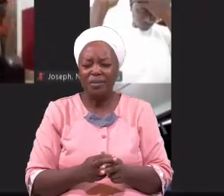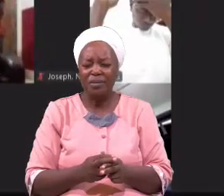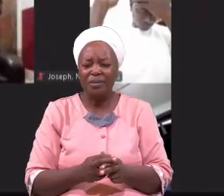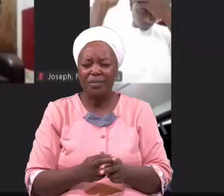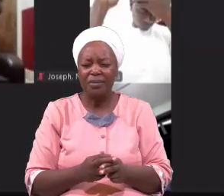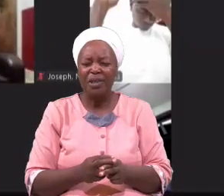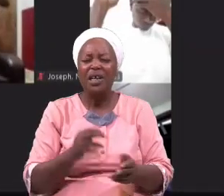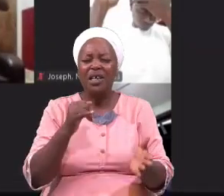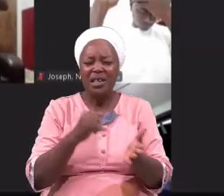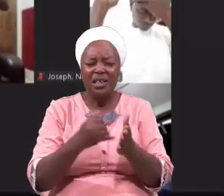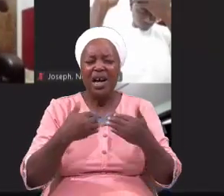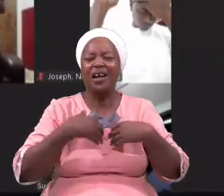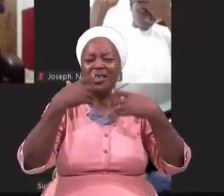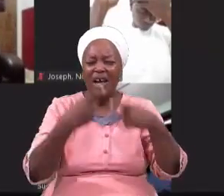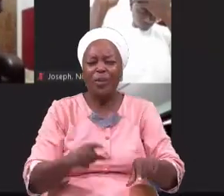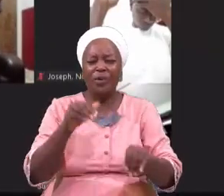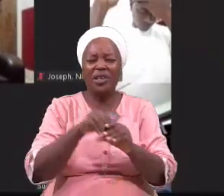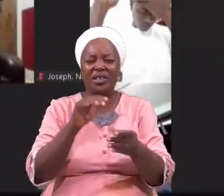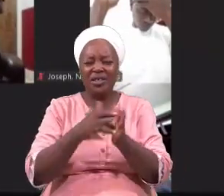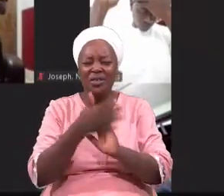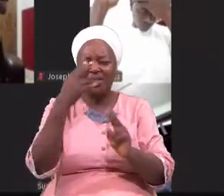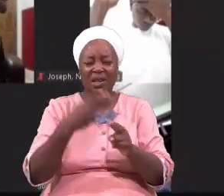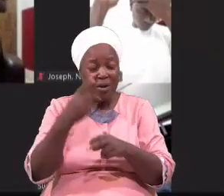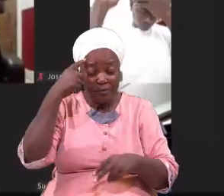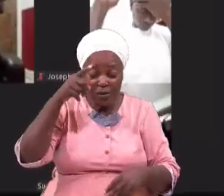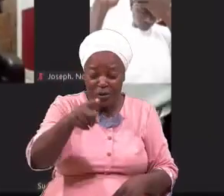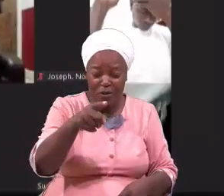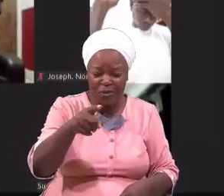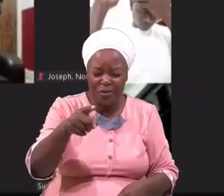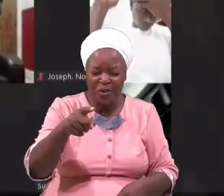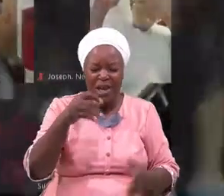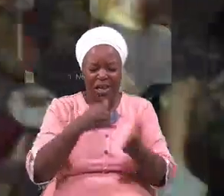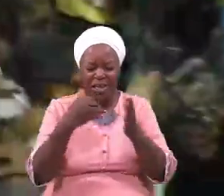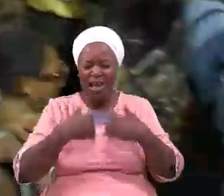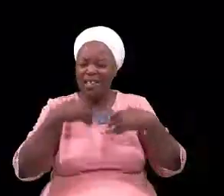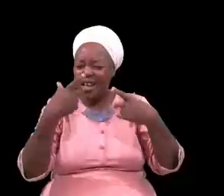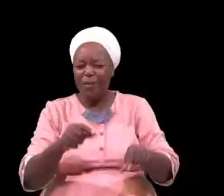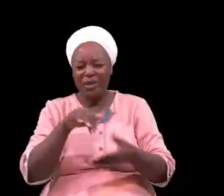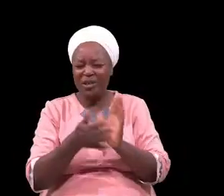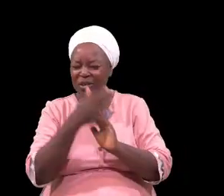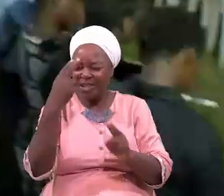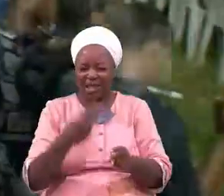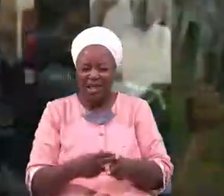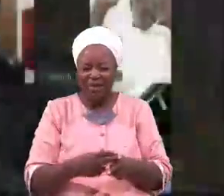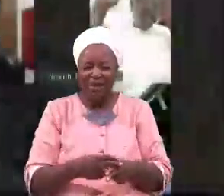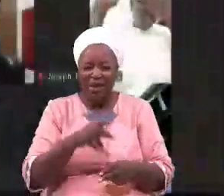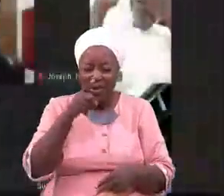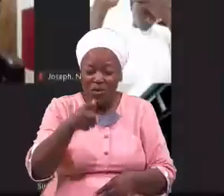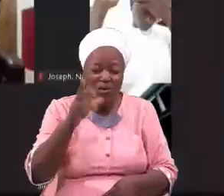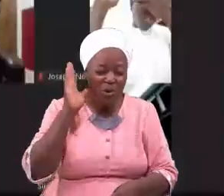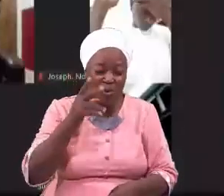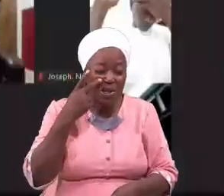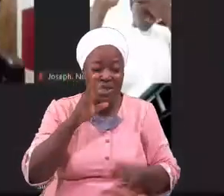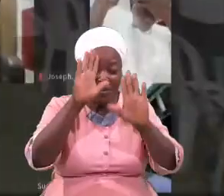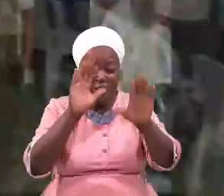It is done. For you, it is done. You will see miracle